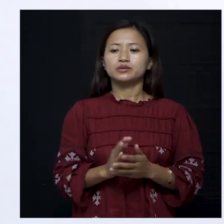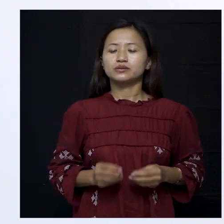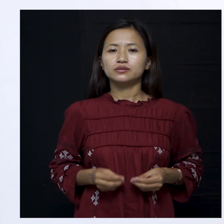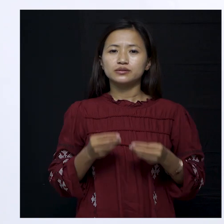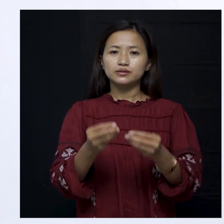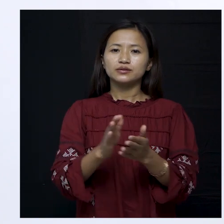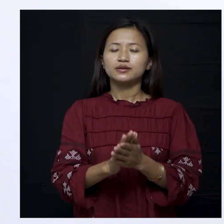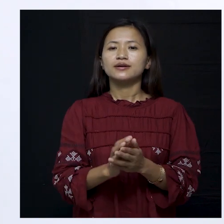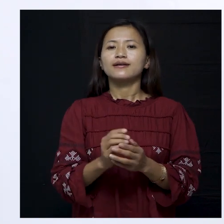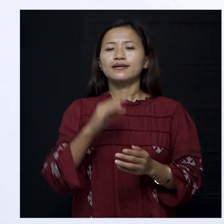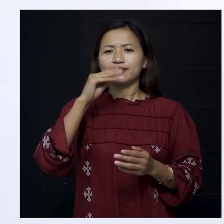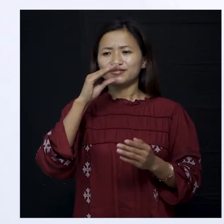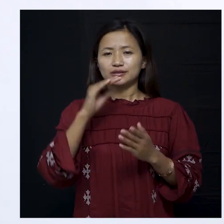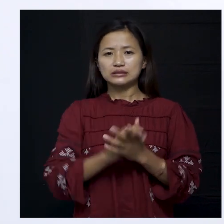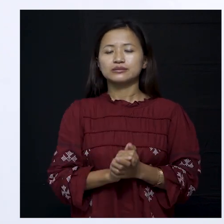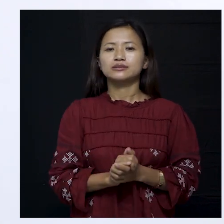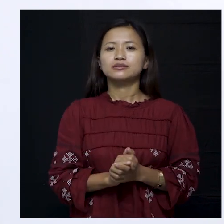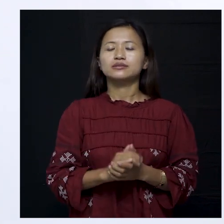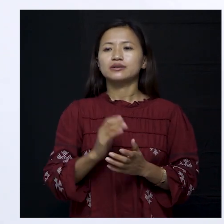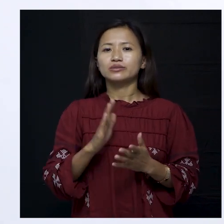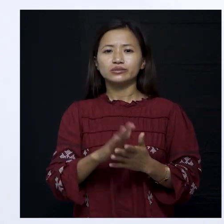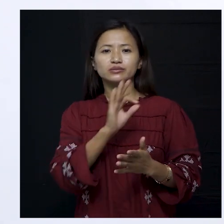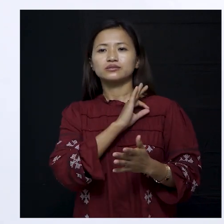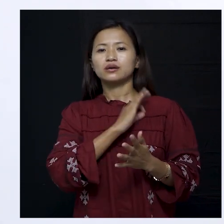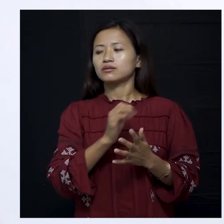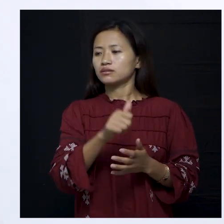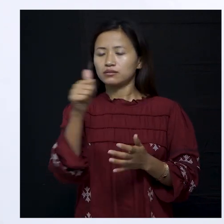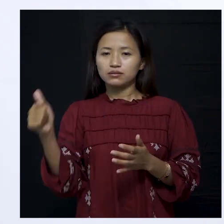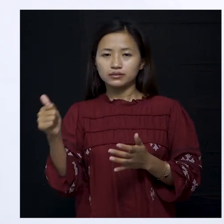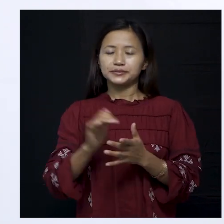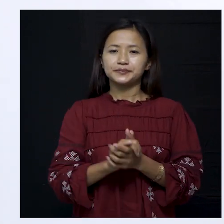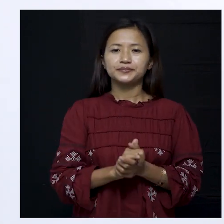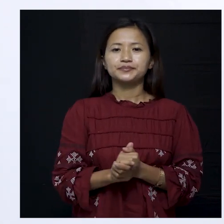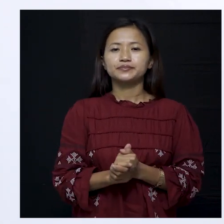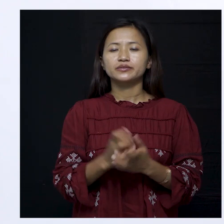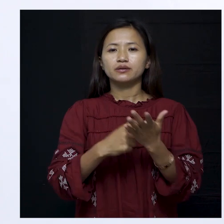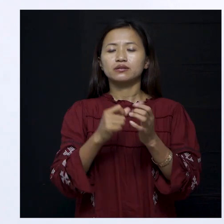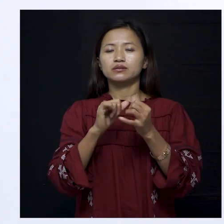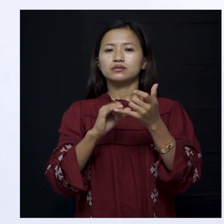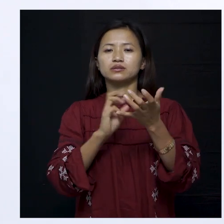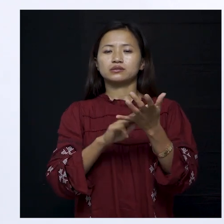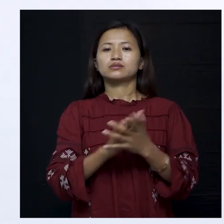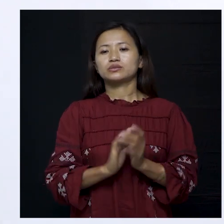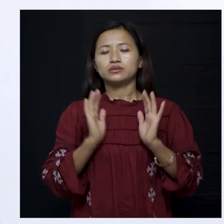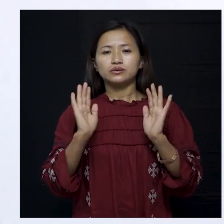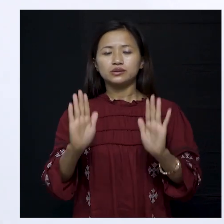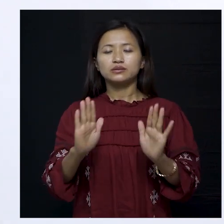an effective speech which is inspiring to others. So that is the reason why we